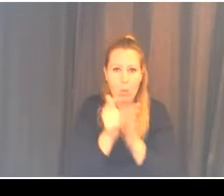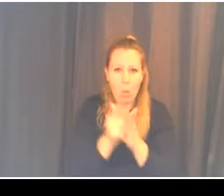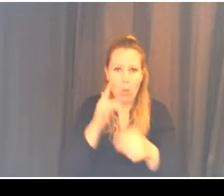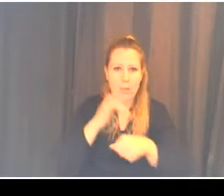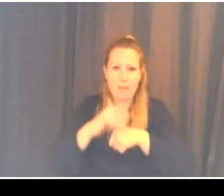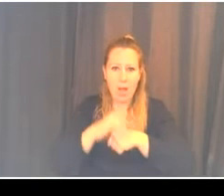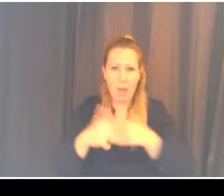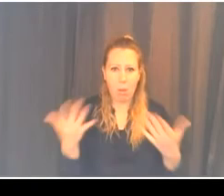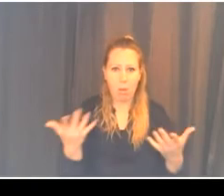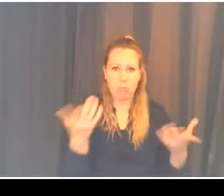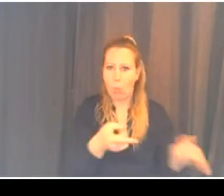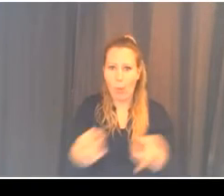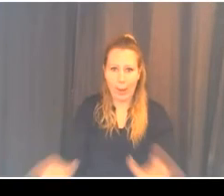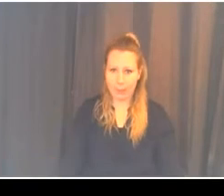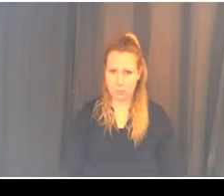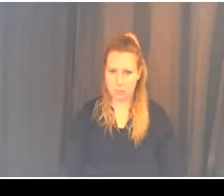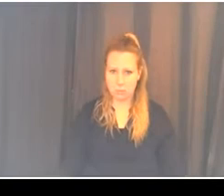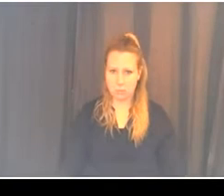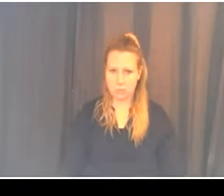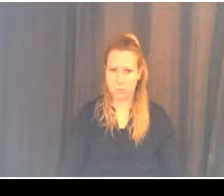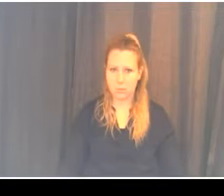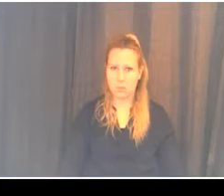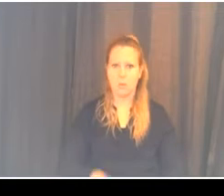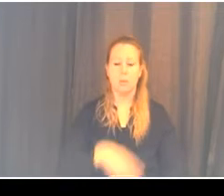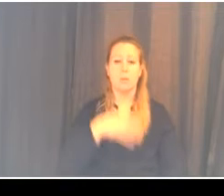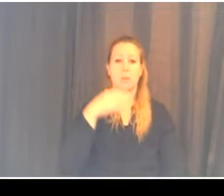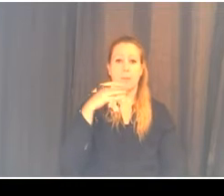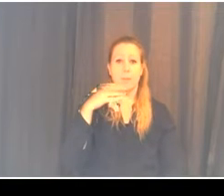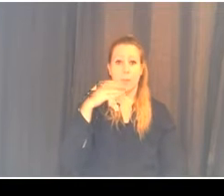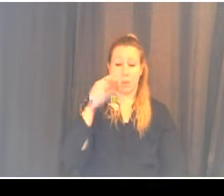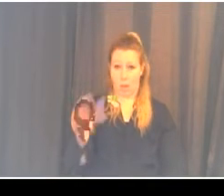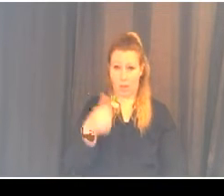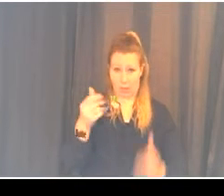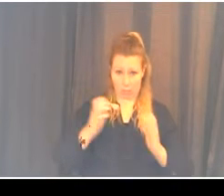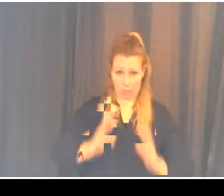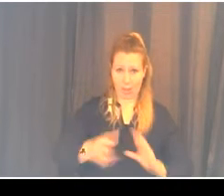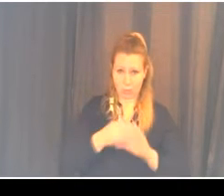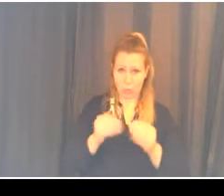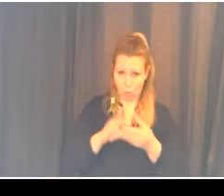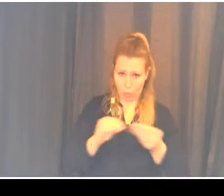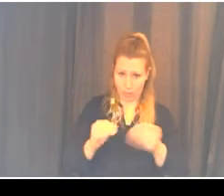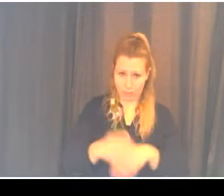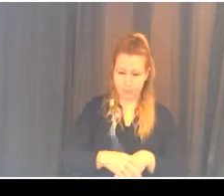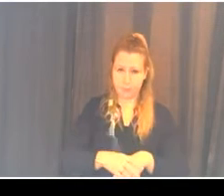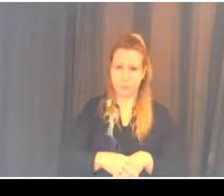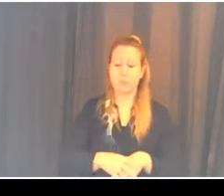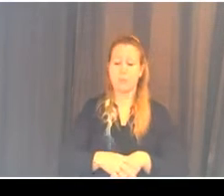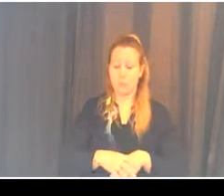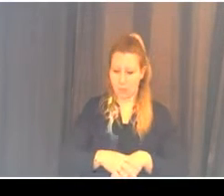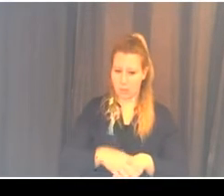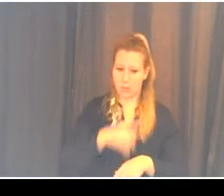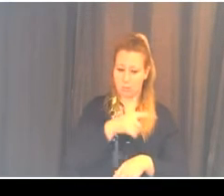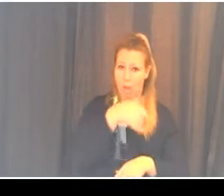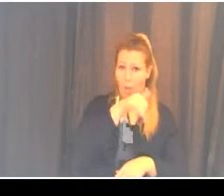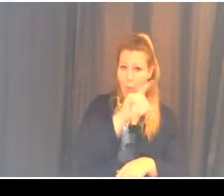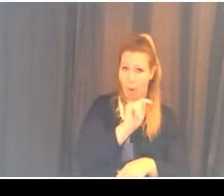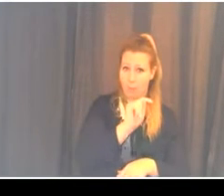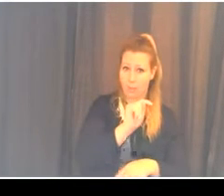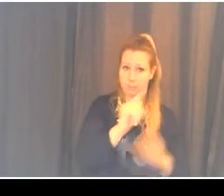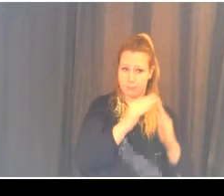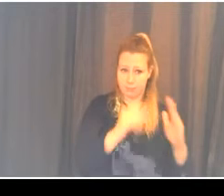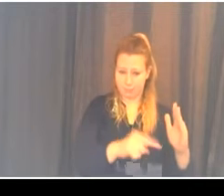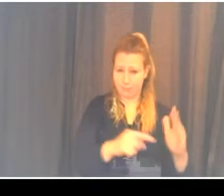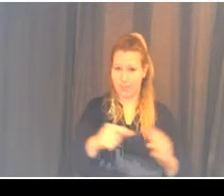declined to arrest him for criminal contempt a mandatory arrest situation we welcome the opportunity to speak with